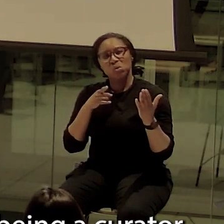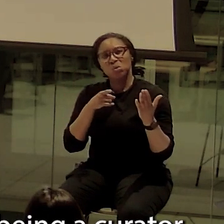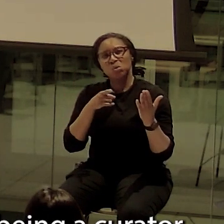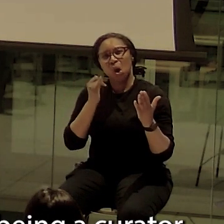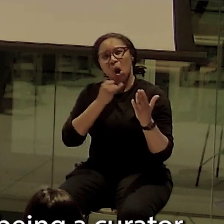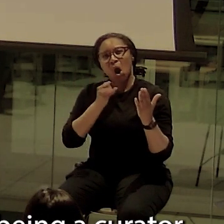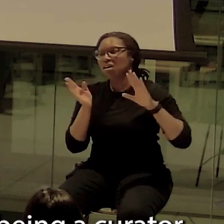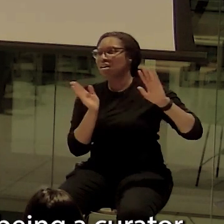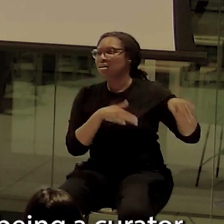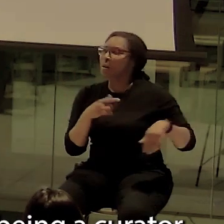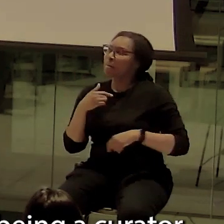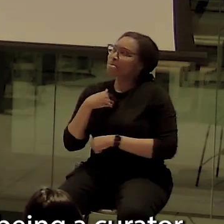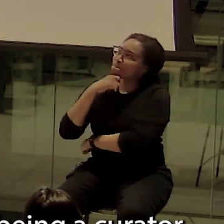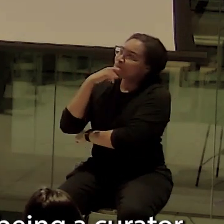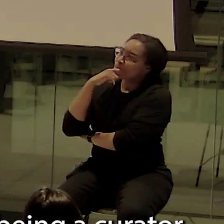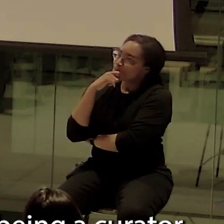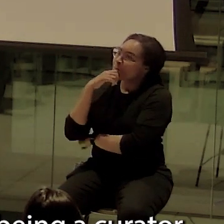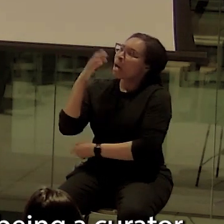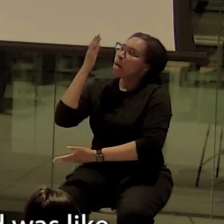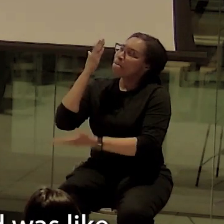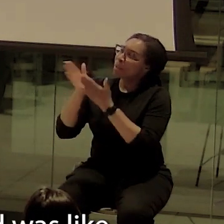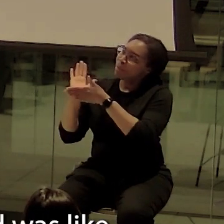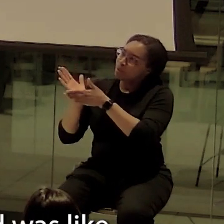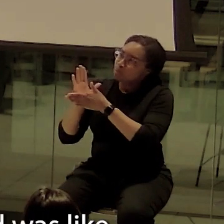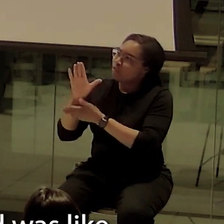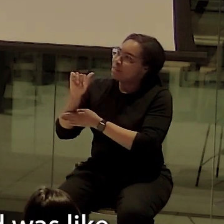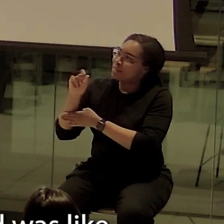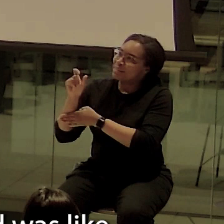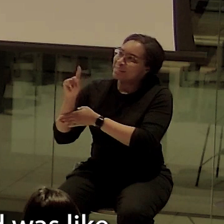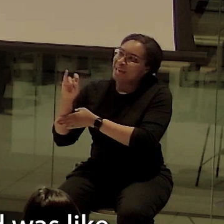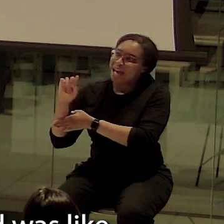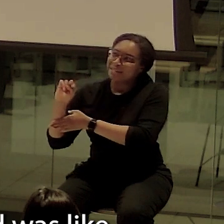maybe, which is kind of like being a curator. And so